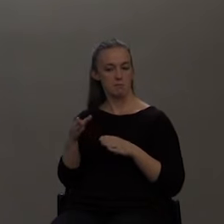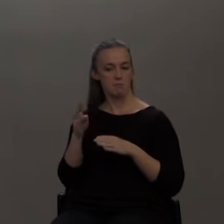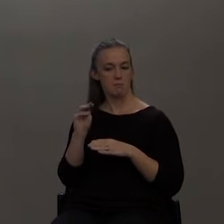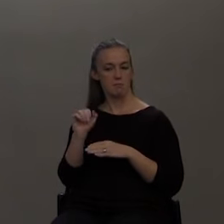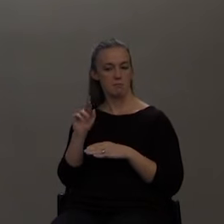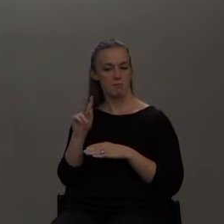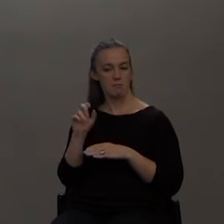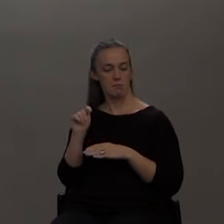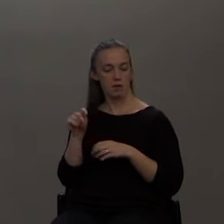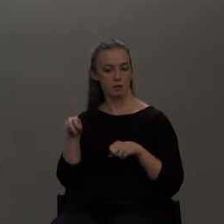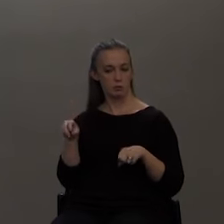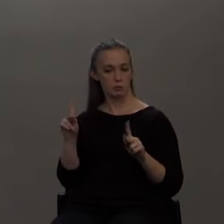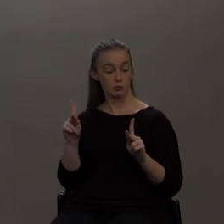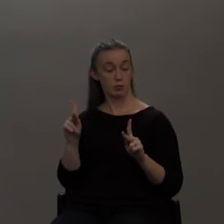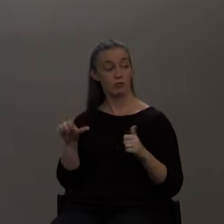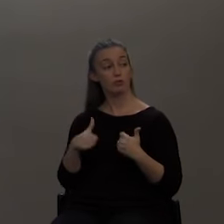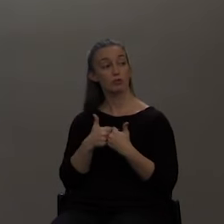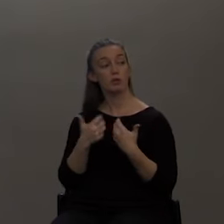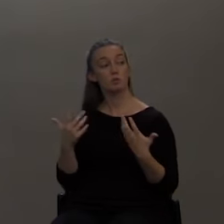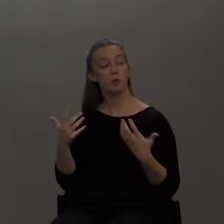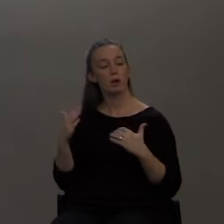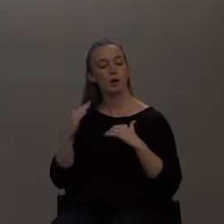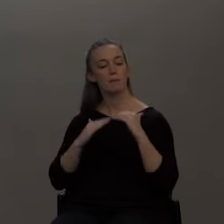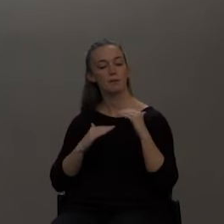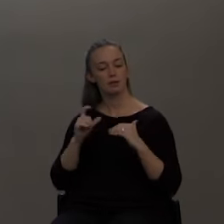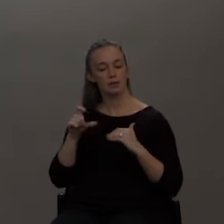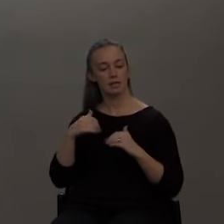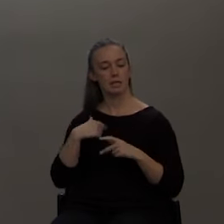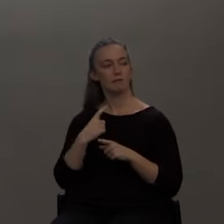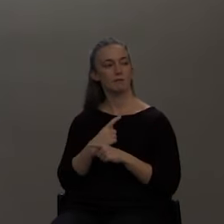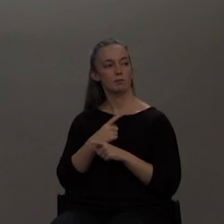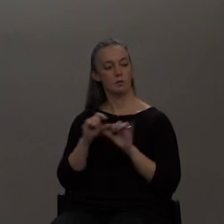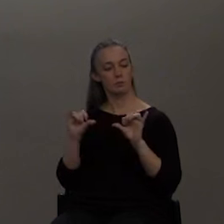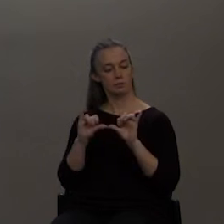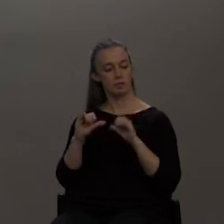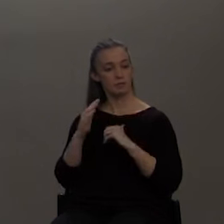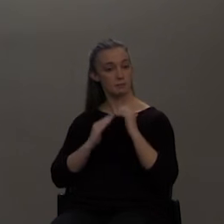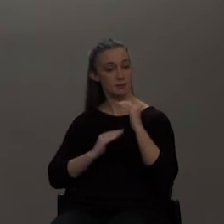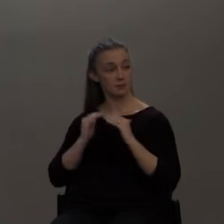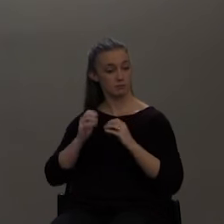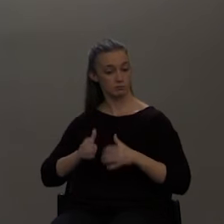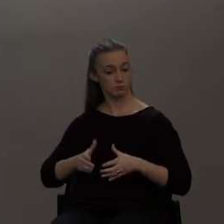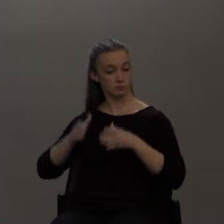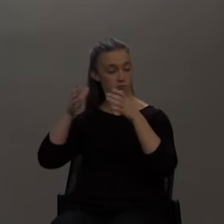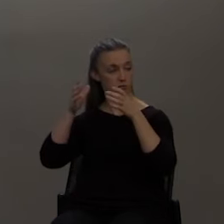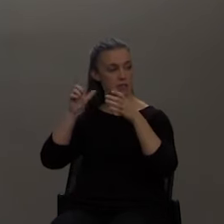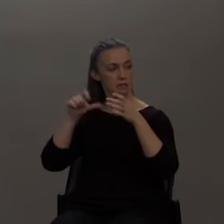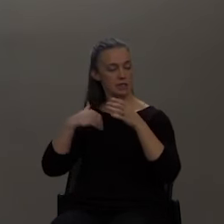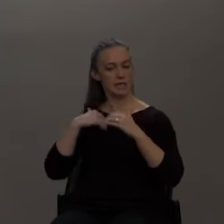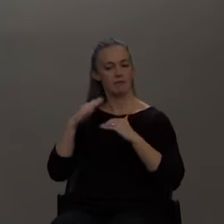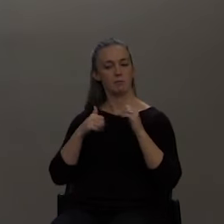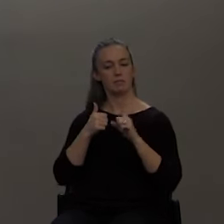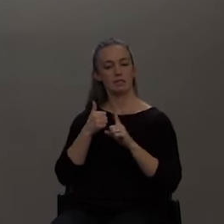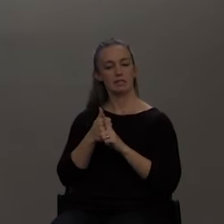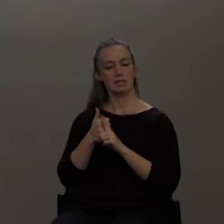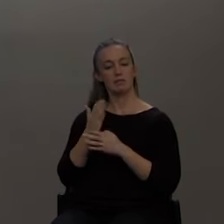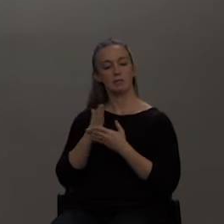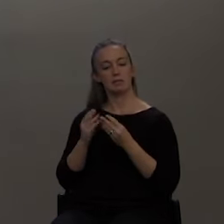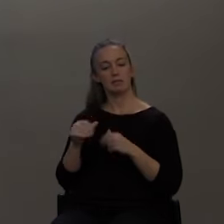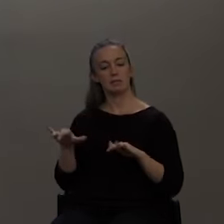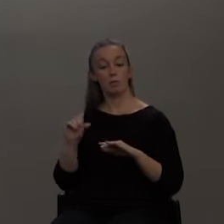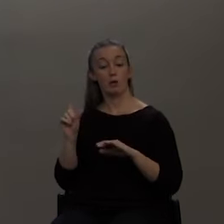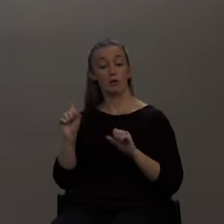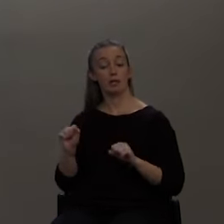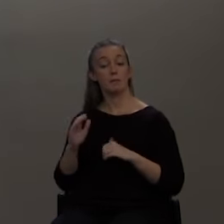building, because you need to have an appropriate size building. You need to have a building that is either a piece of land where you can